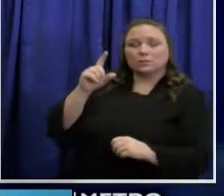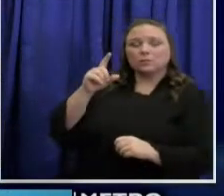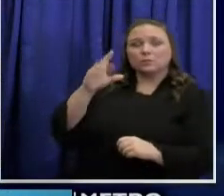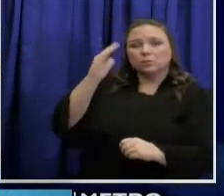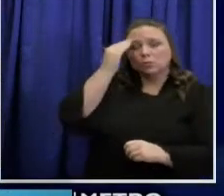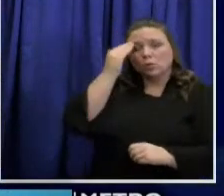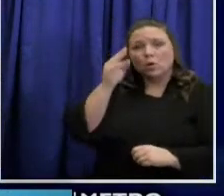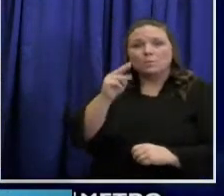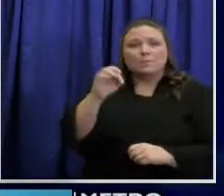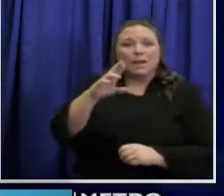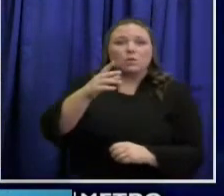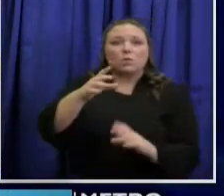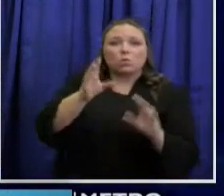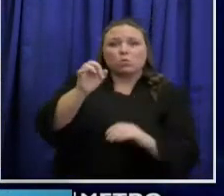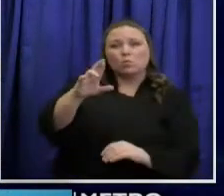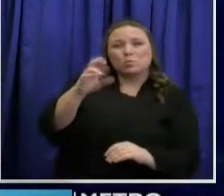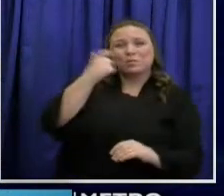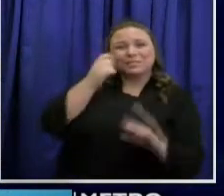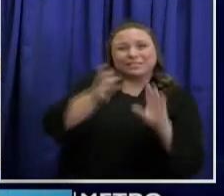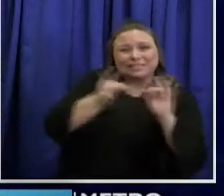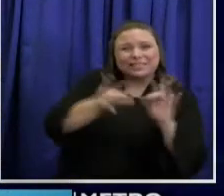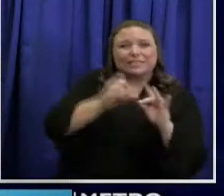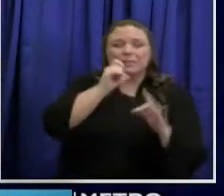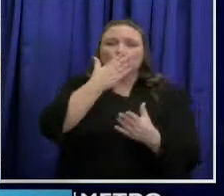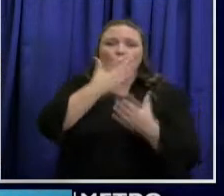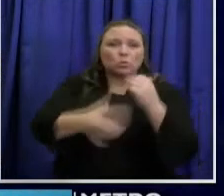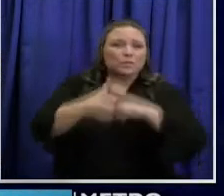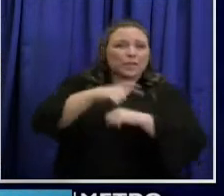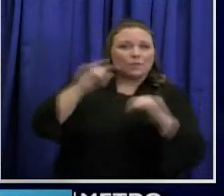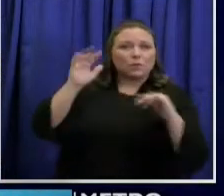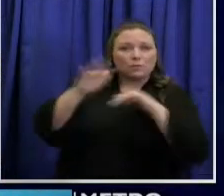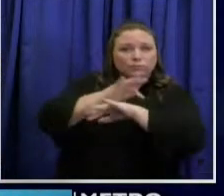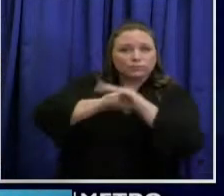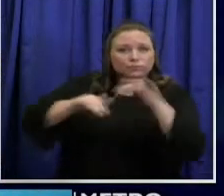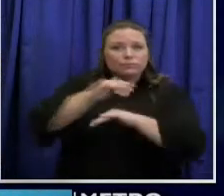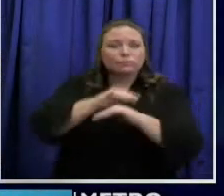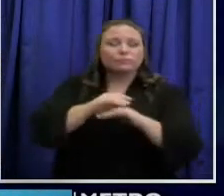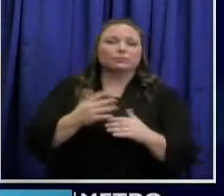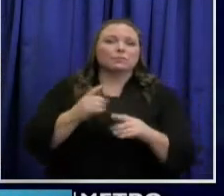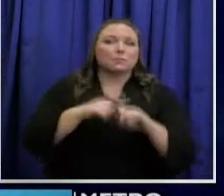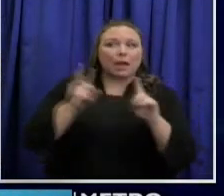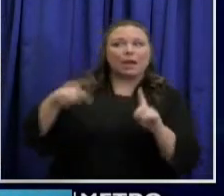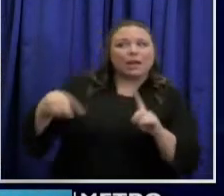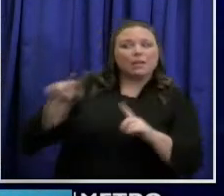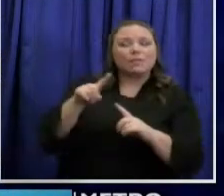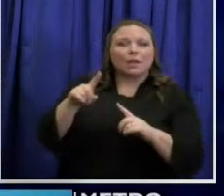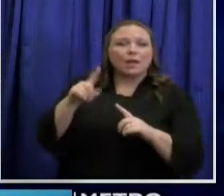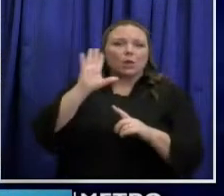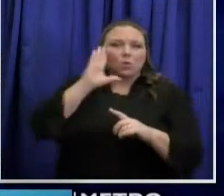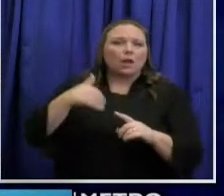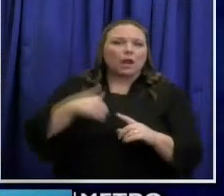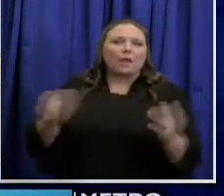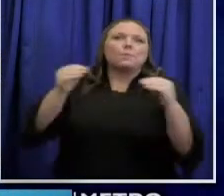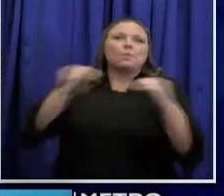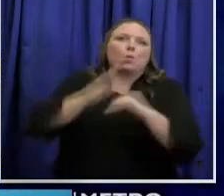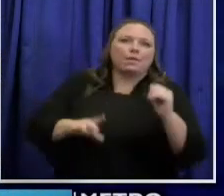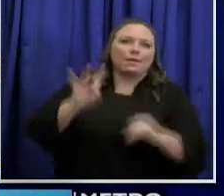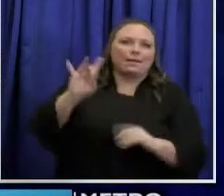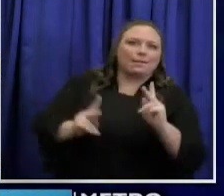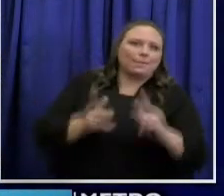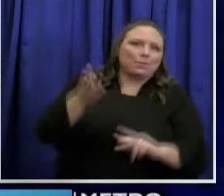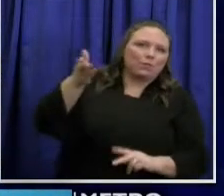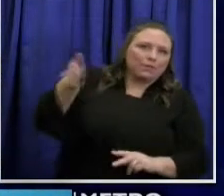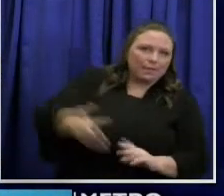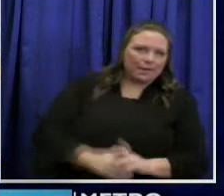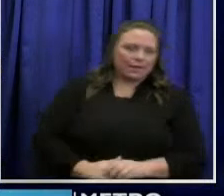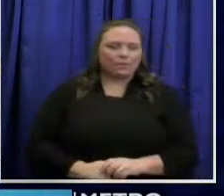is not the time for large social gatherings or meeting with people outside of your normal contact, but there will most likely be far more than 8 people at this event